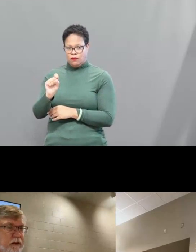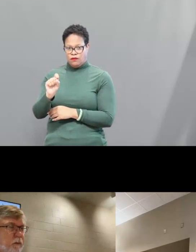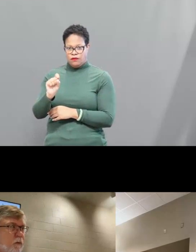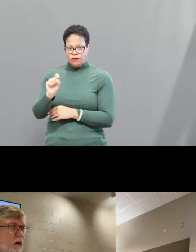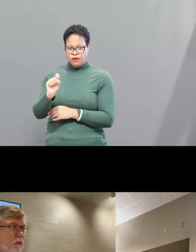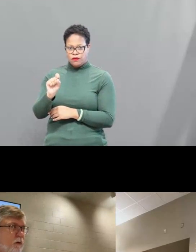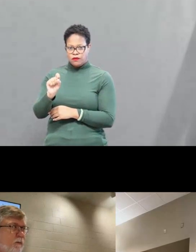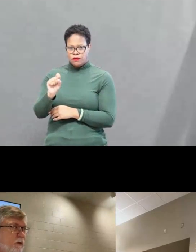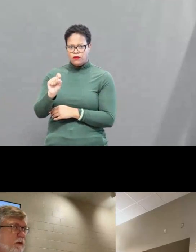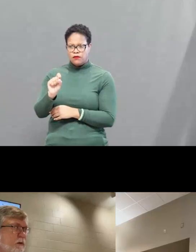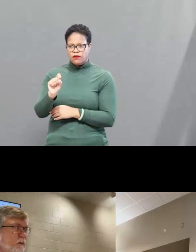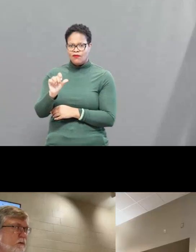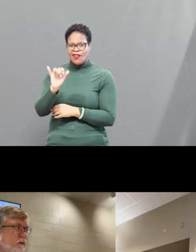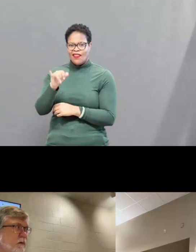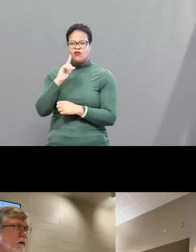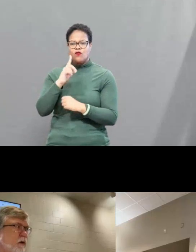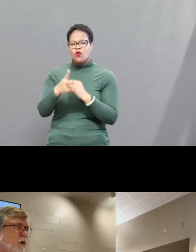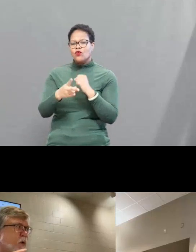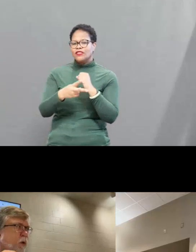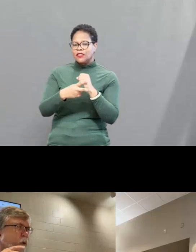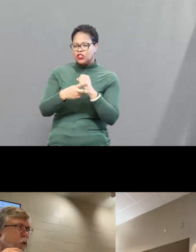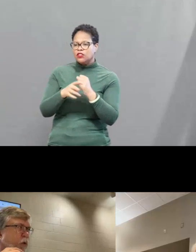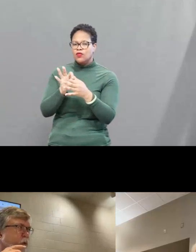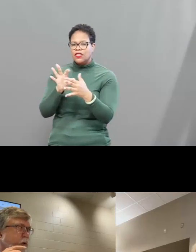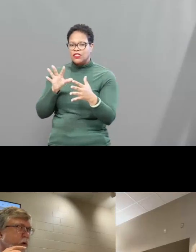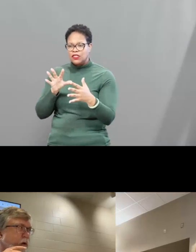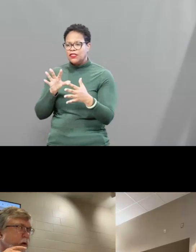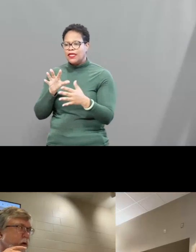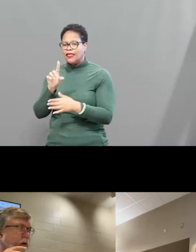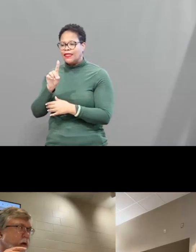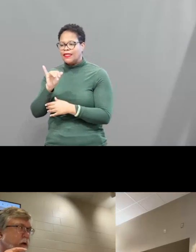And that one was for retention, releases, and disposition.